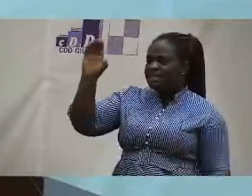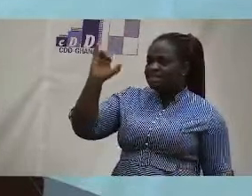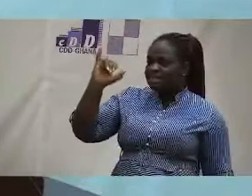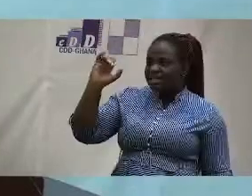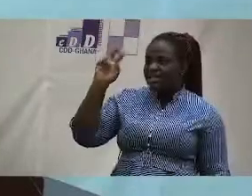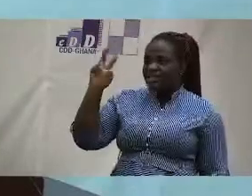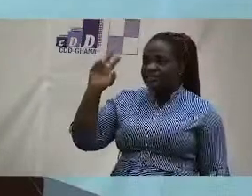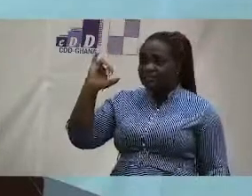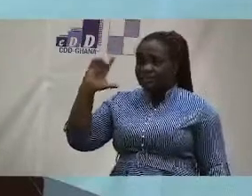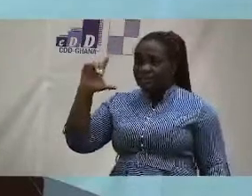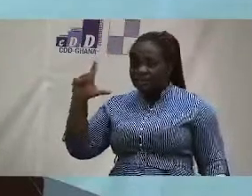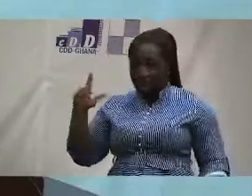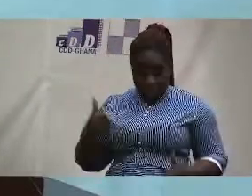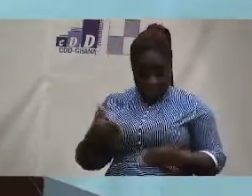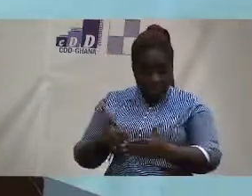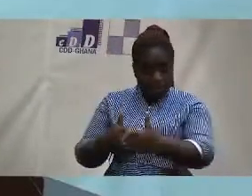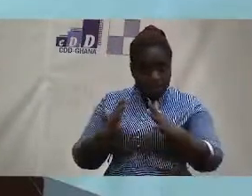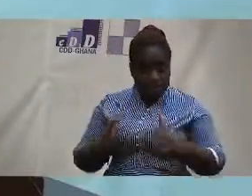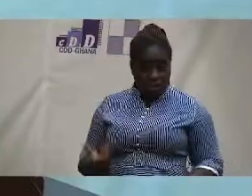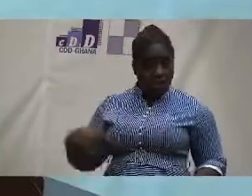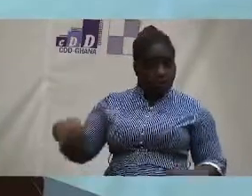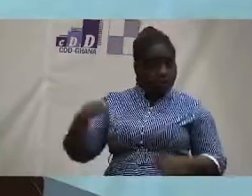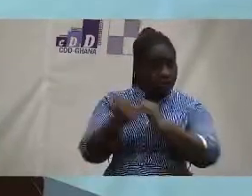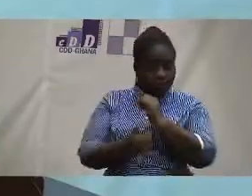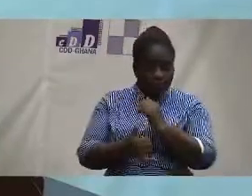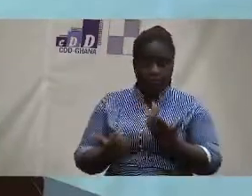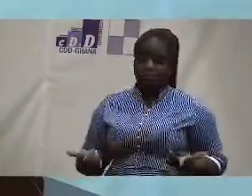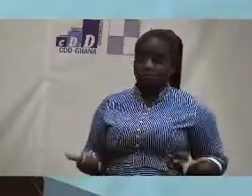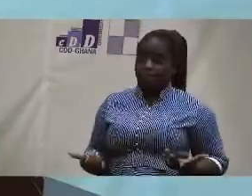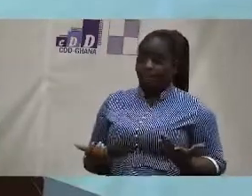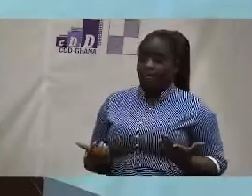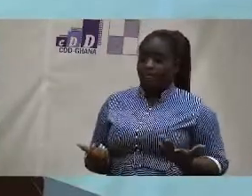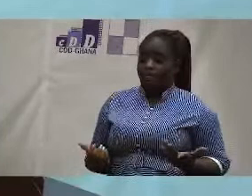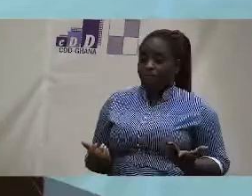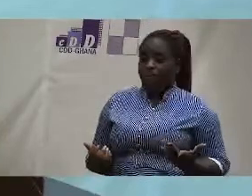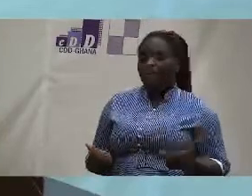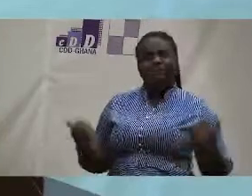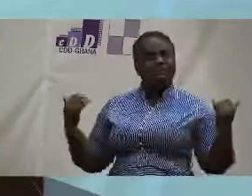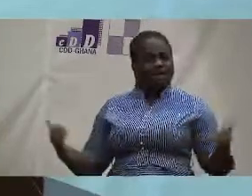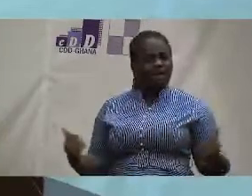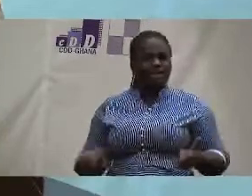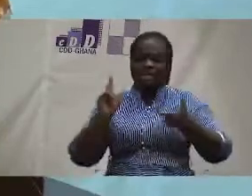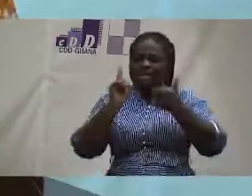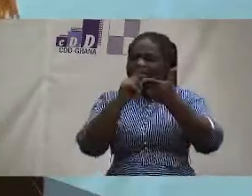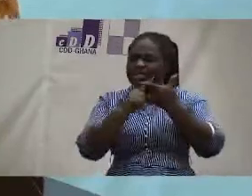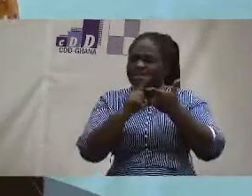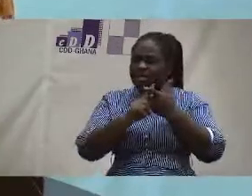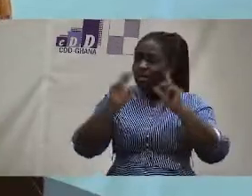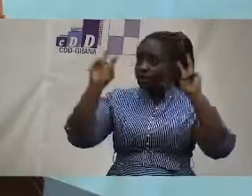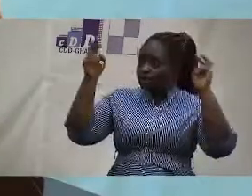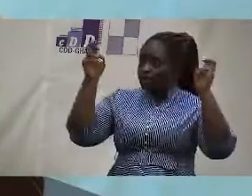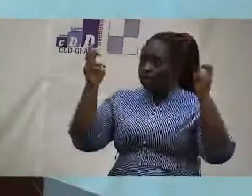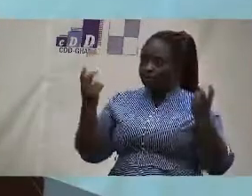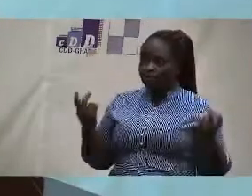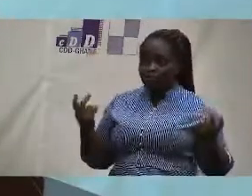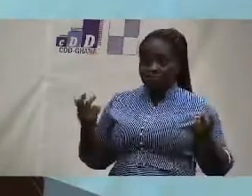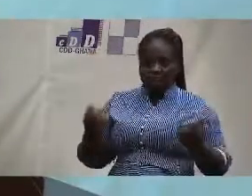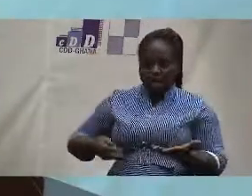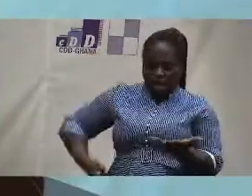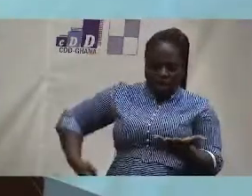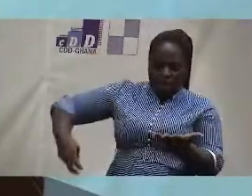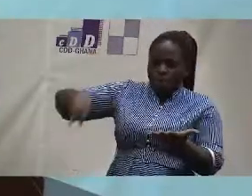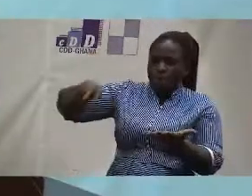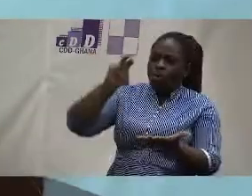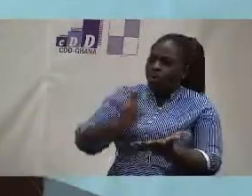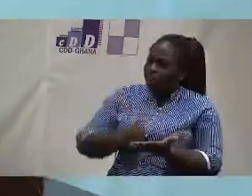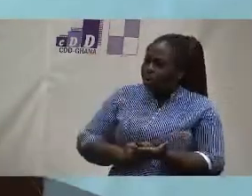democratically elected leader of the country itself. Now, the second issue will be the rise of these